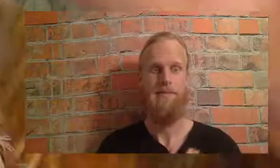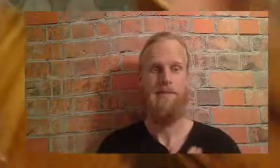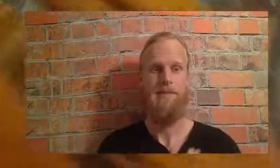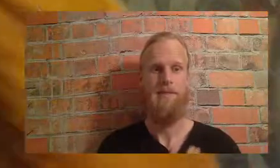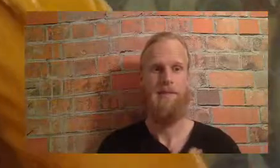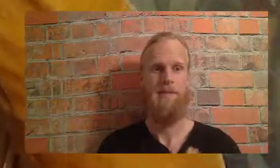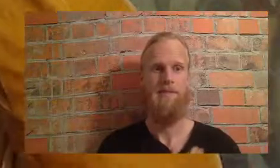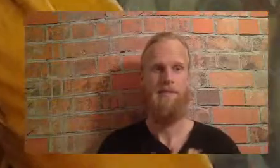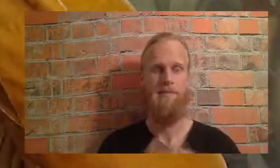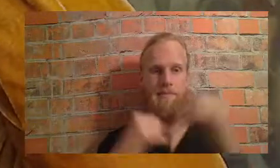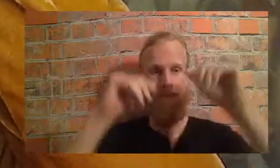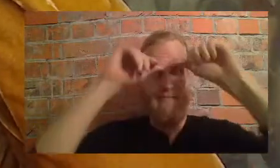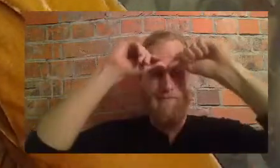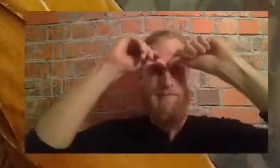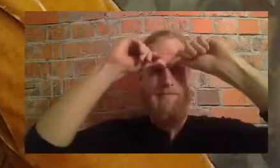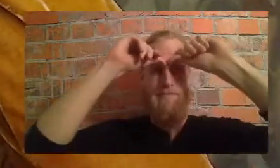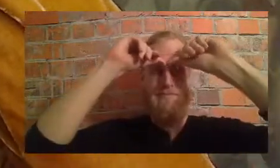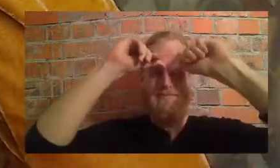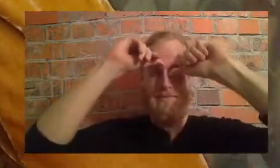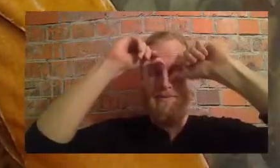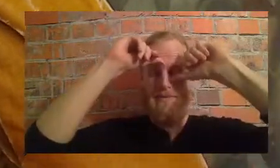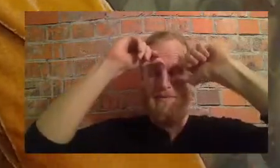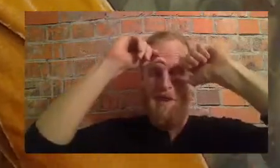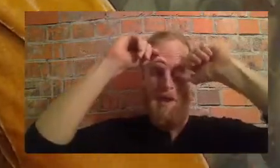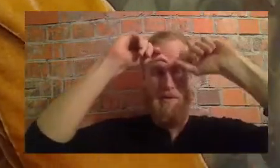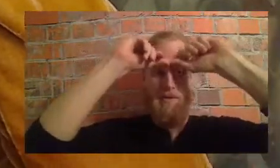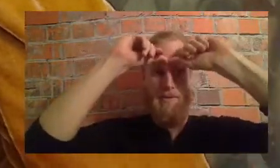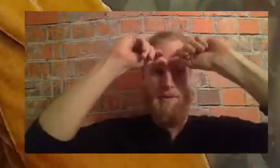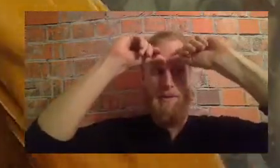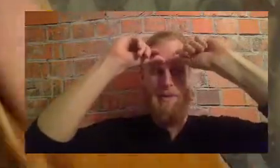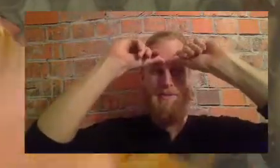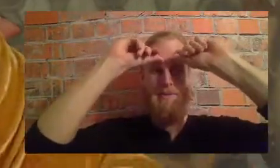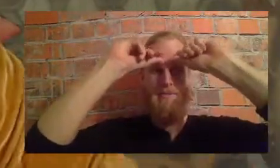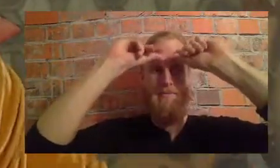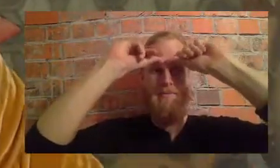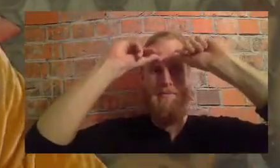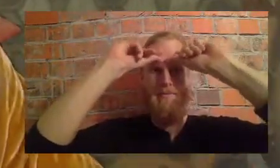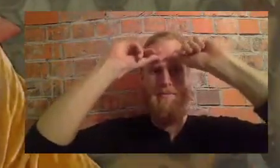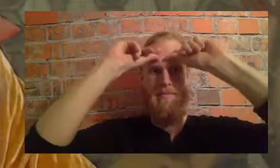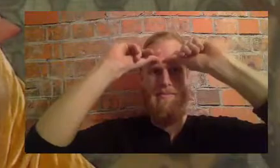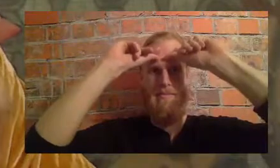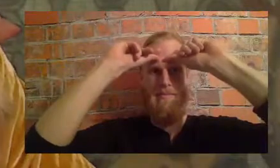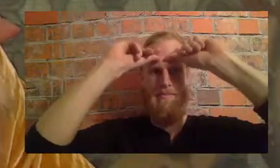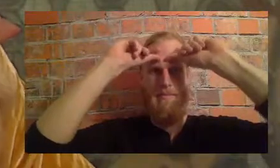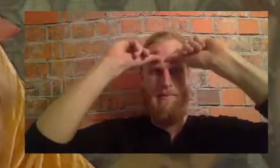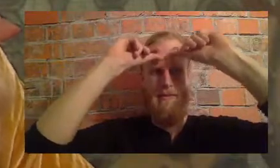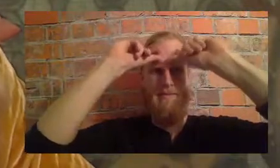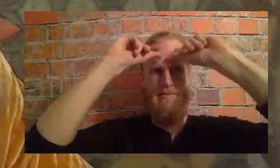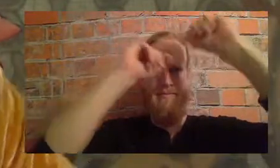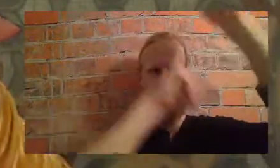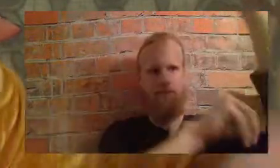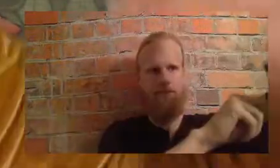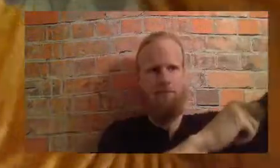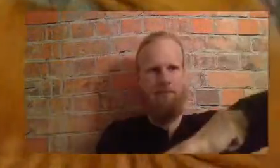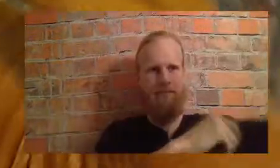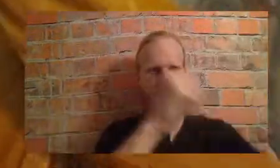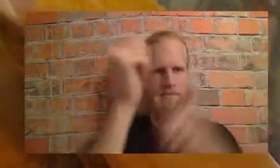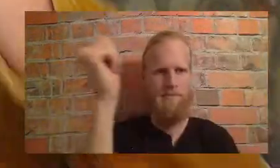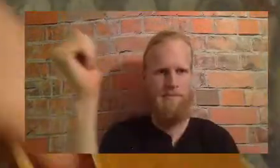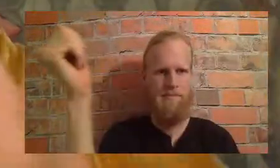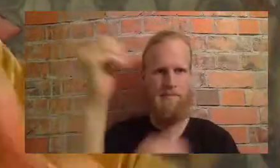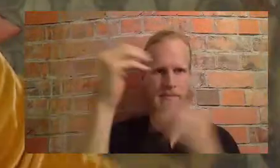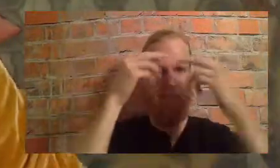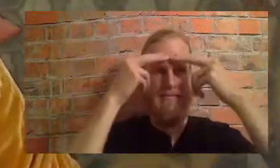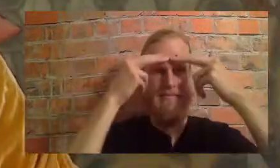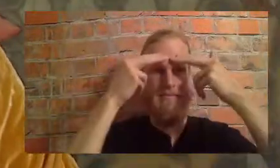And tapping the beginning of the eyebrows. Now you can use 1 or 2 hands. It's perfectly fine just to tap with one hand. You'll just want to